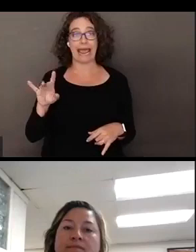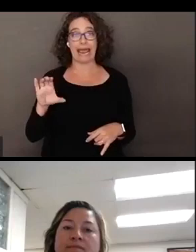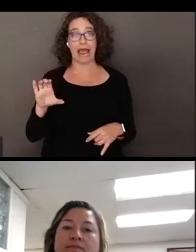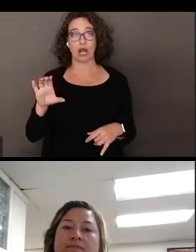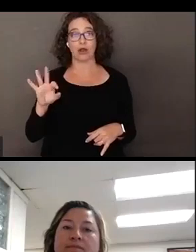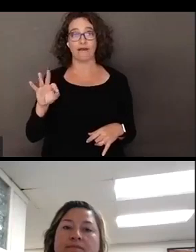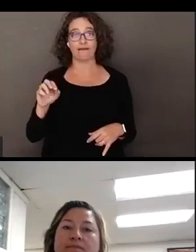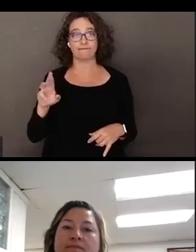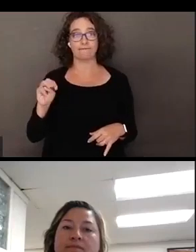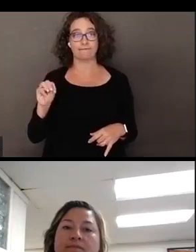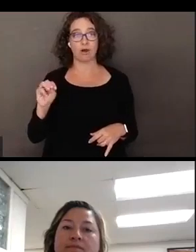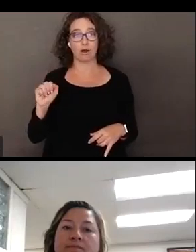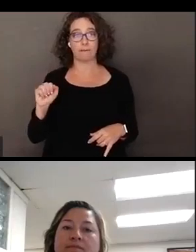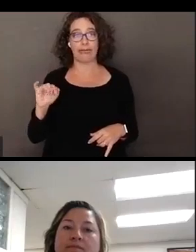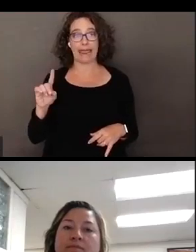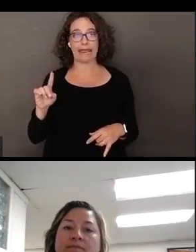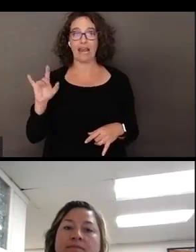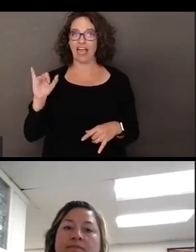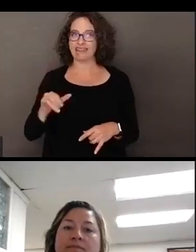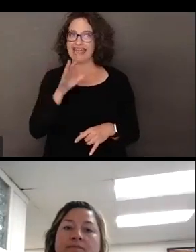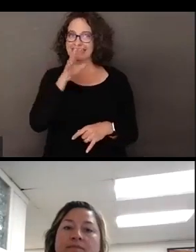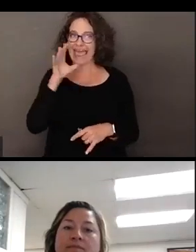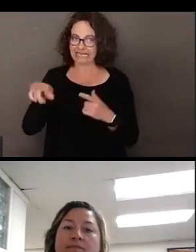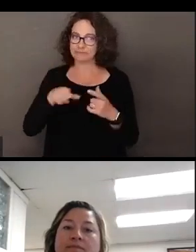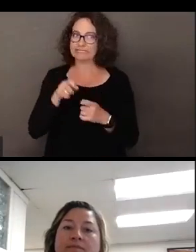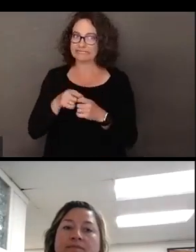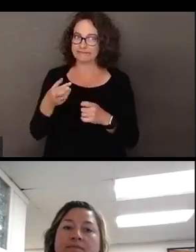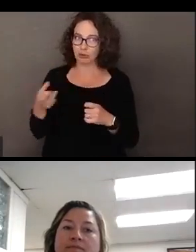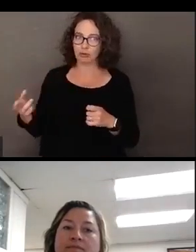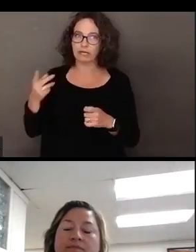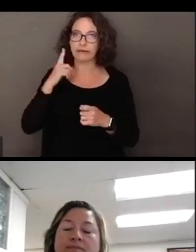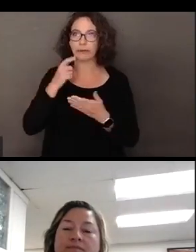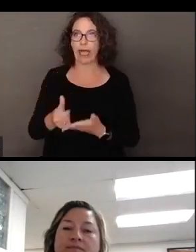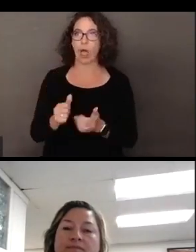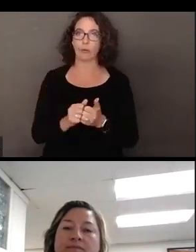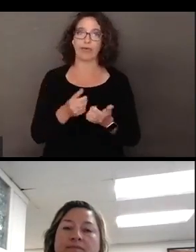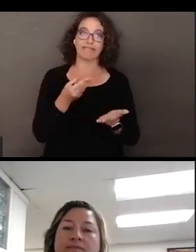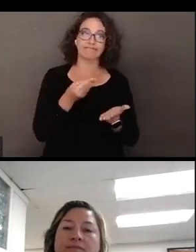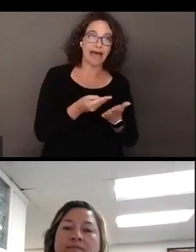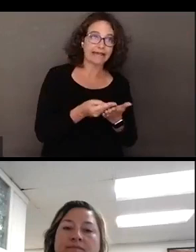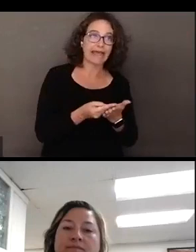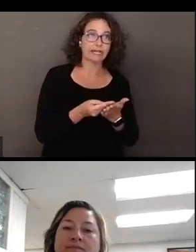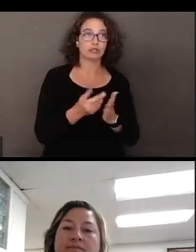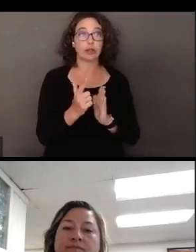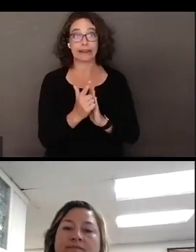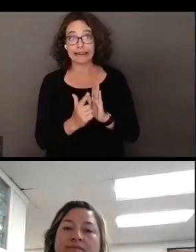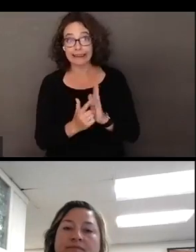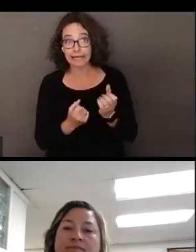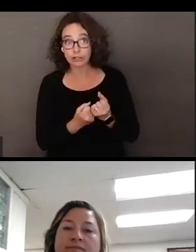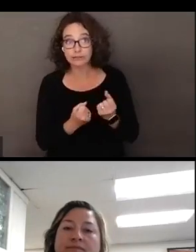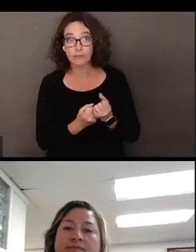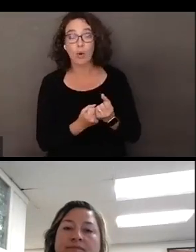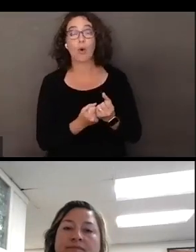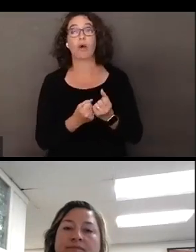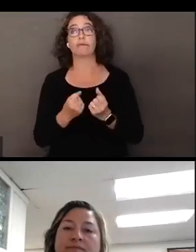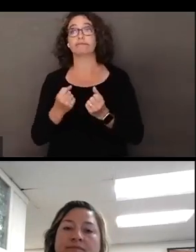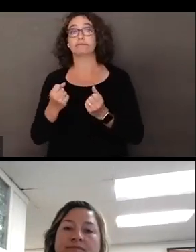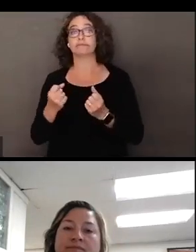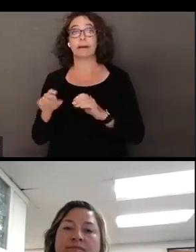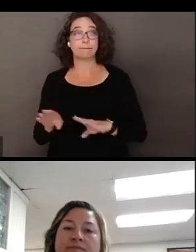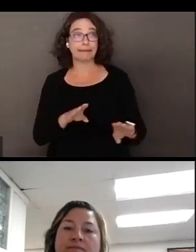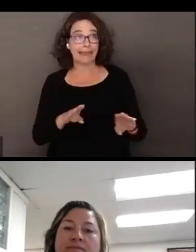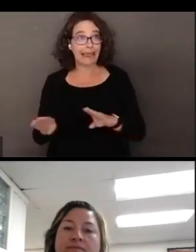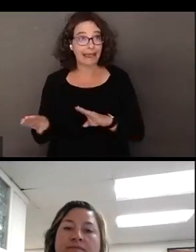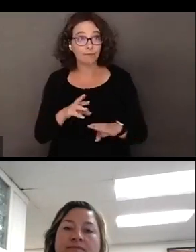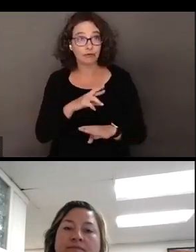great ag-specific resource to do everything from financial and legal support to behavioral health crisis or even suicide